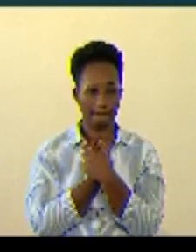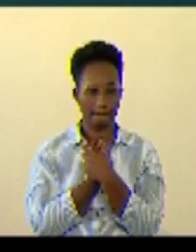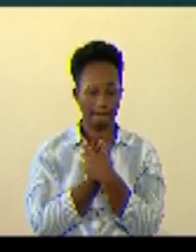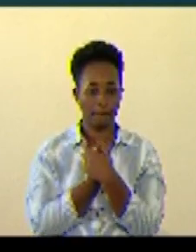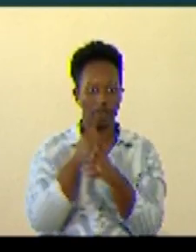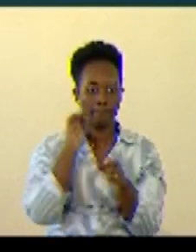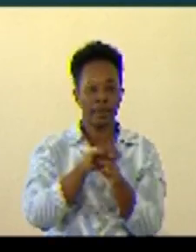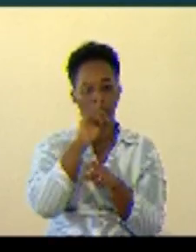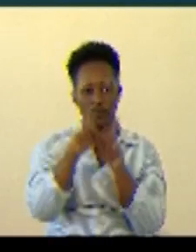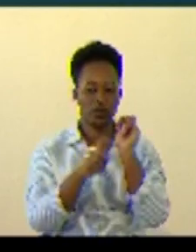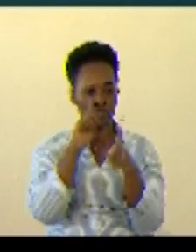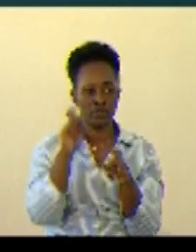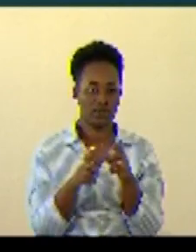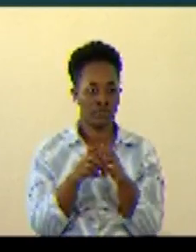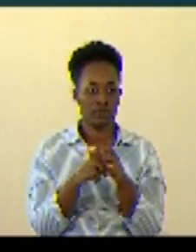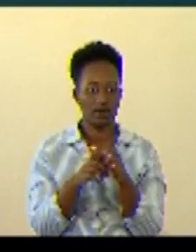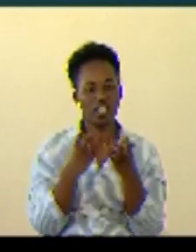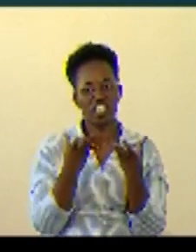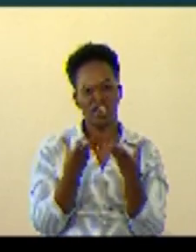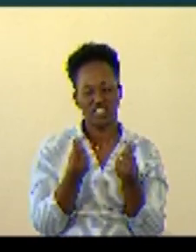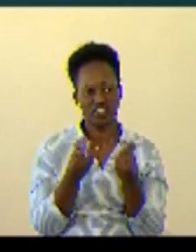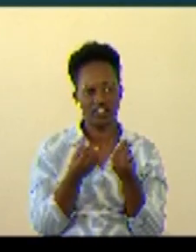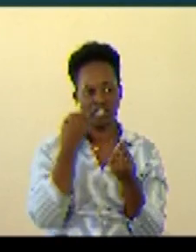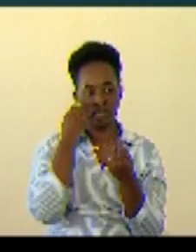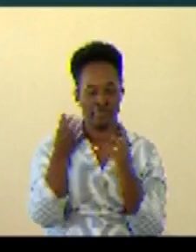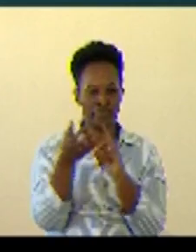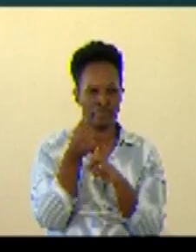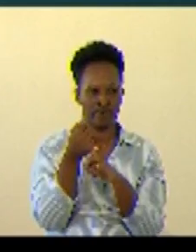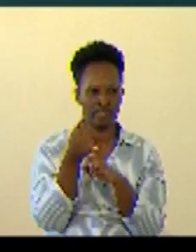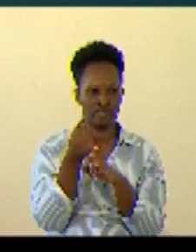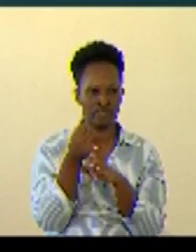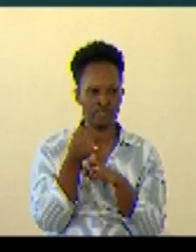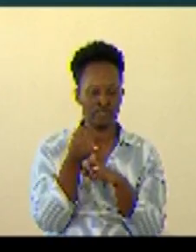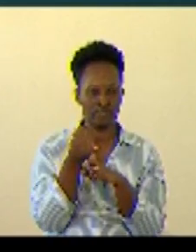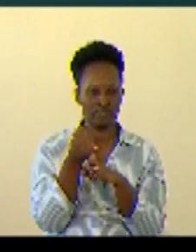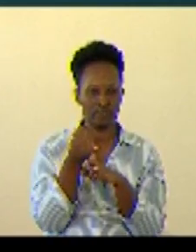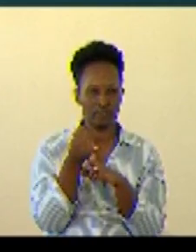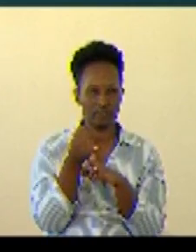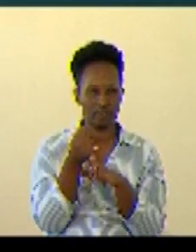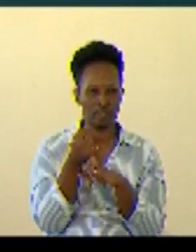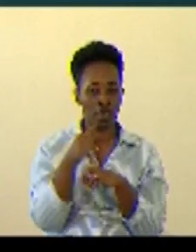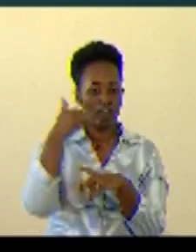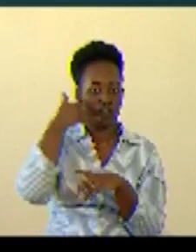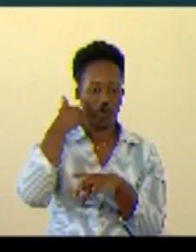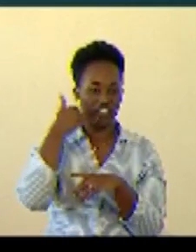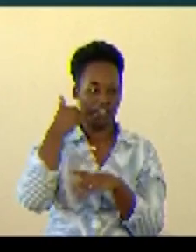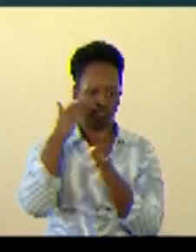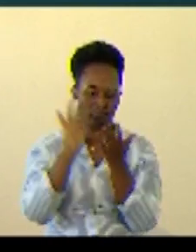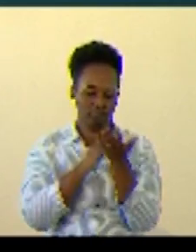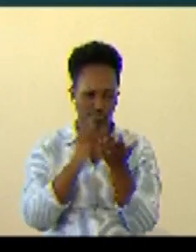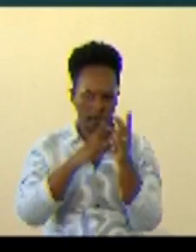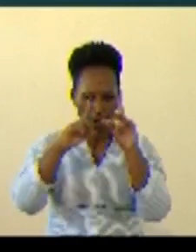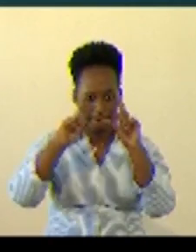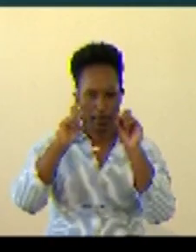many questions. So it will be easier if you can find a smartphone and then you